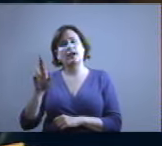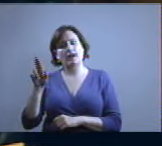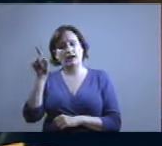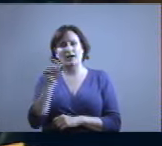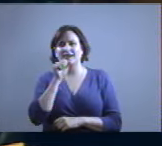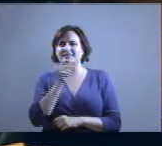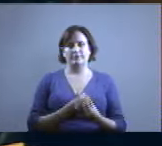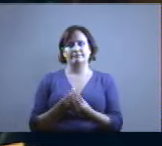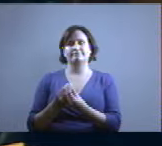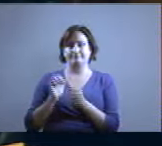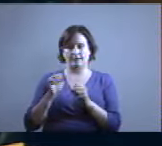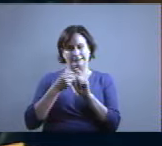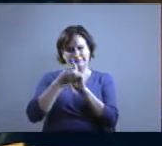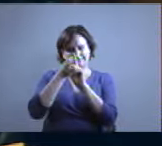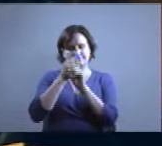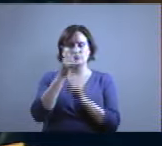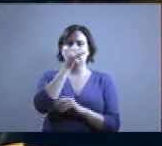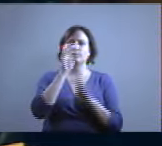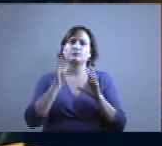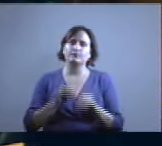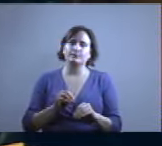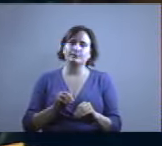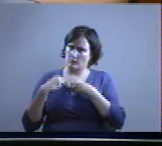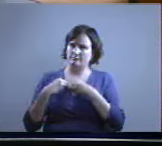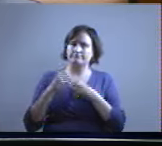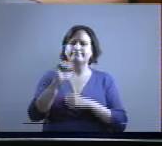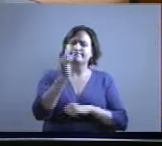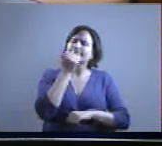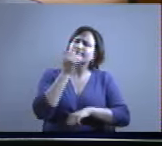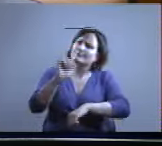refrain from time through whatever ways.